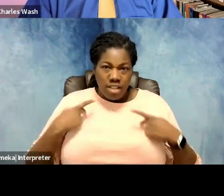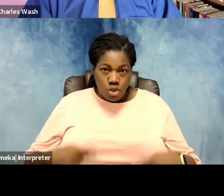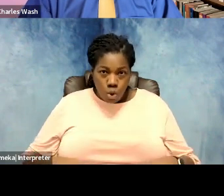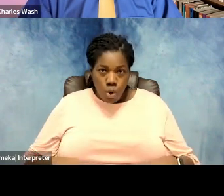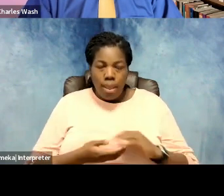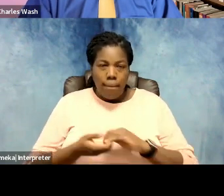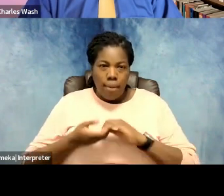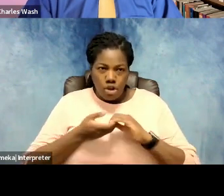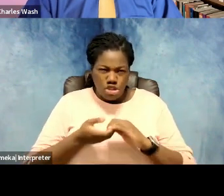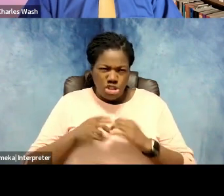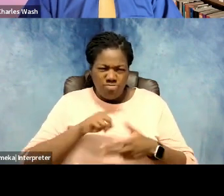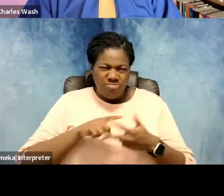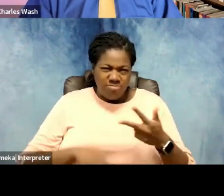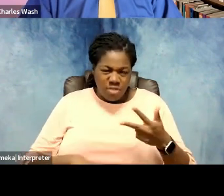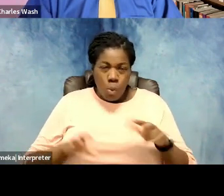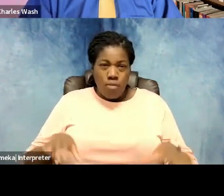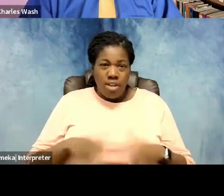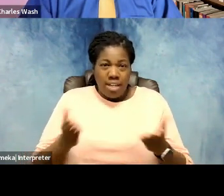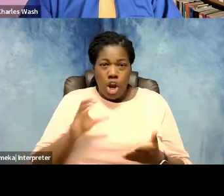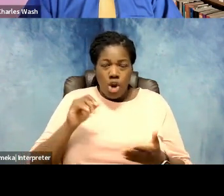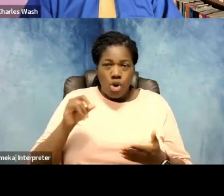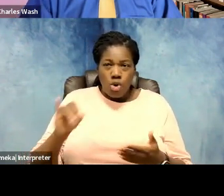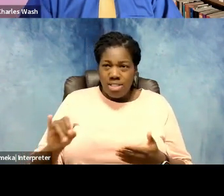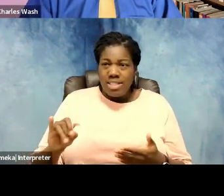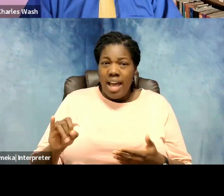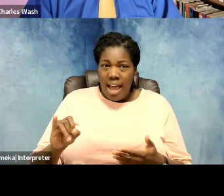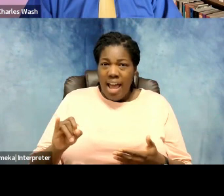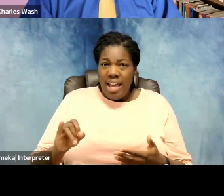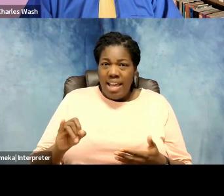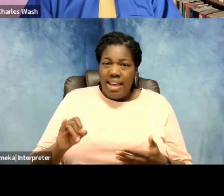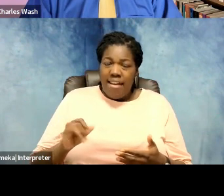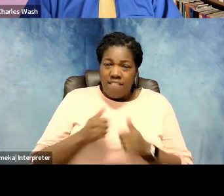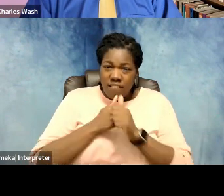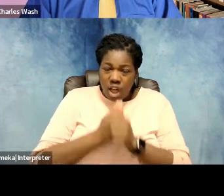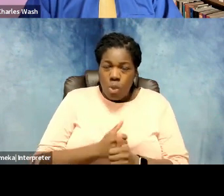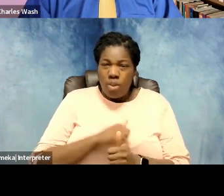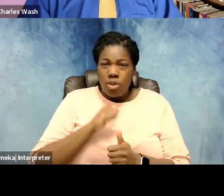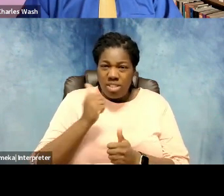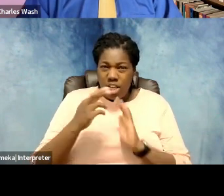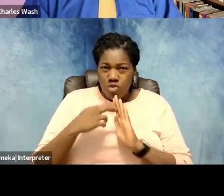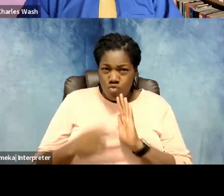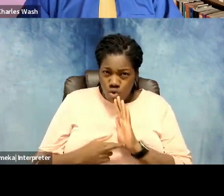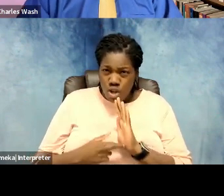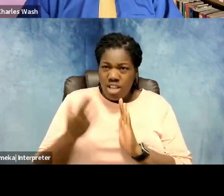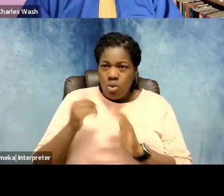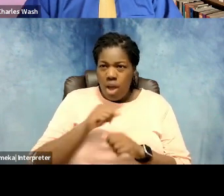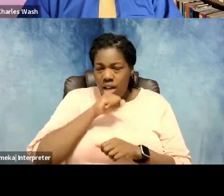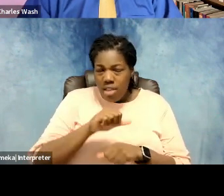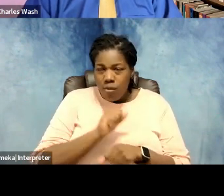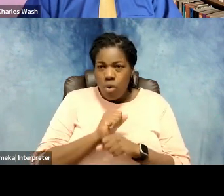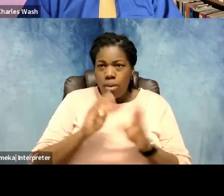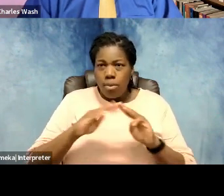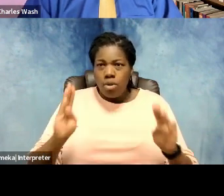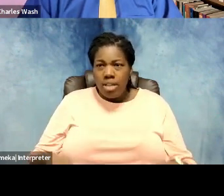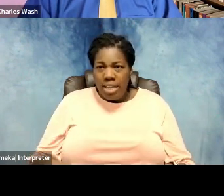And we've done this here at COSI, living through these 10 prisms here in the work. And that's why I love working at a museum, because